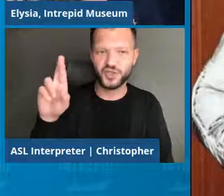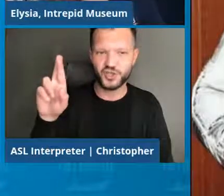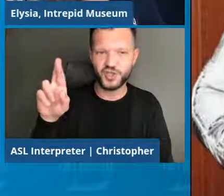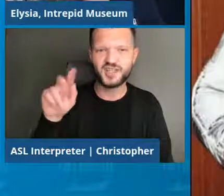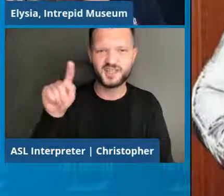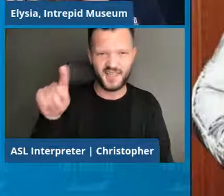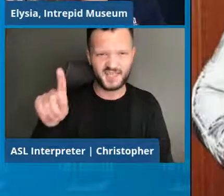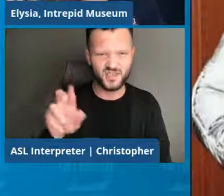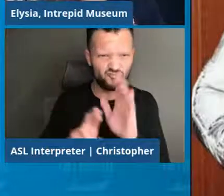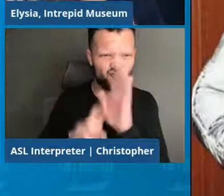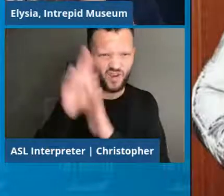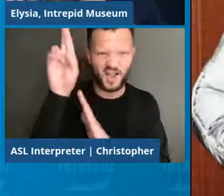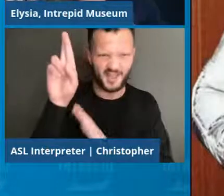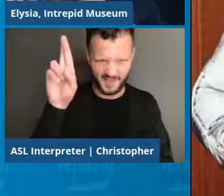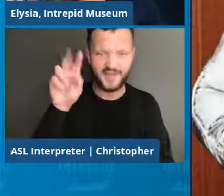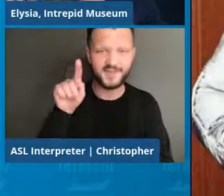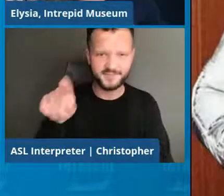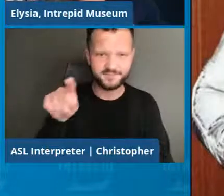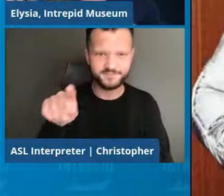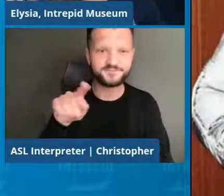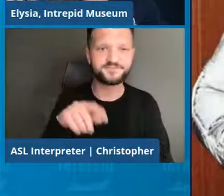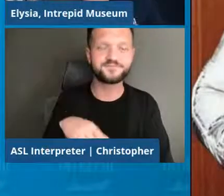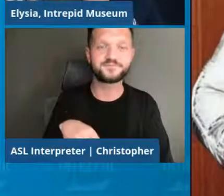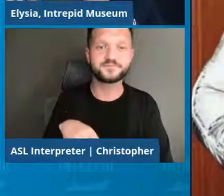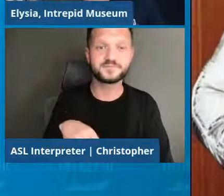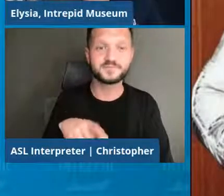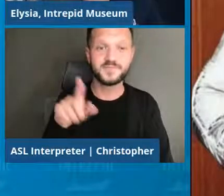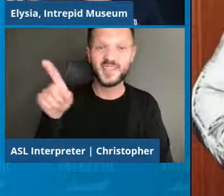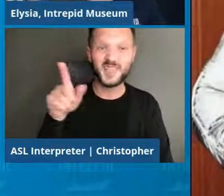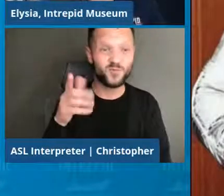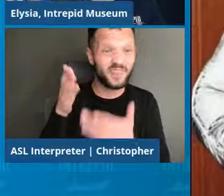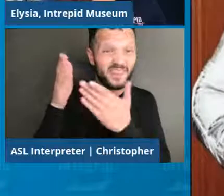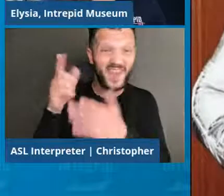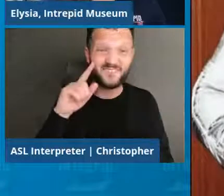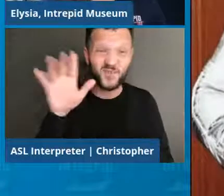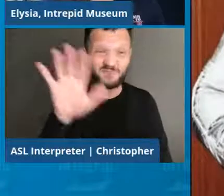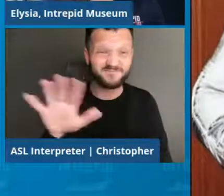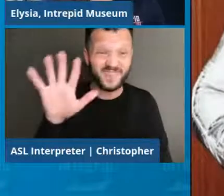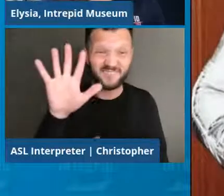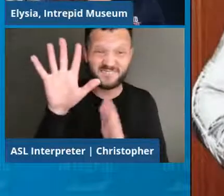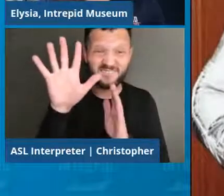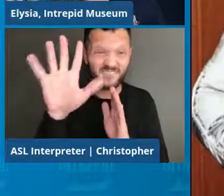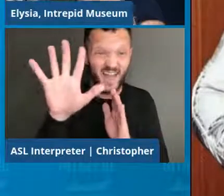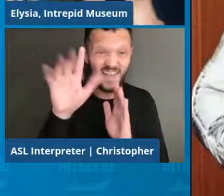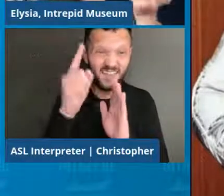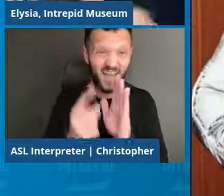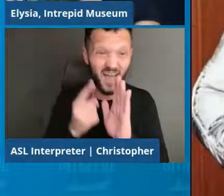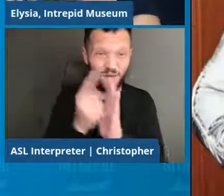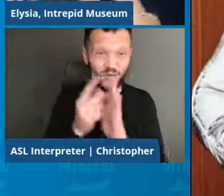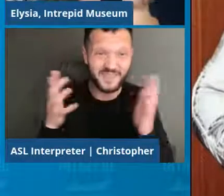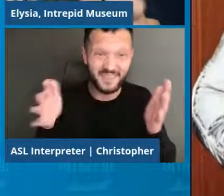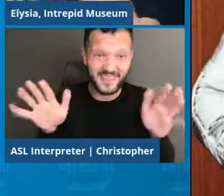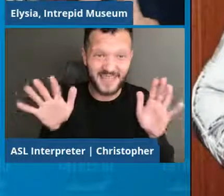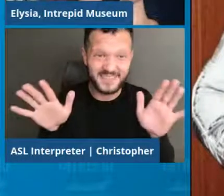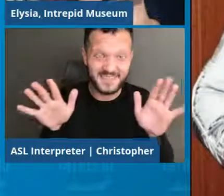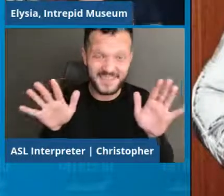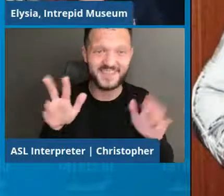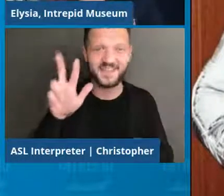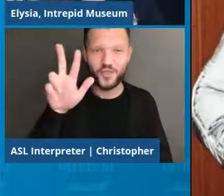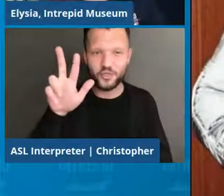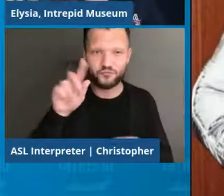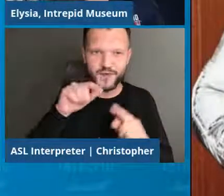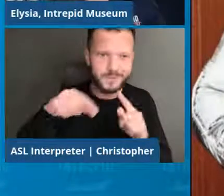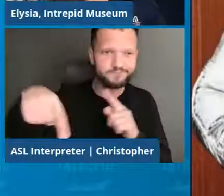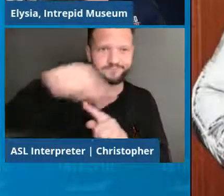into space. Scott Carpenter was actually only up in outer space for about 5 hours. He did 3 orbits around the